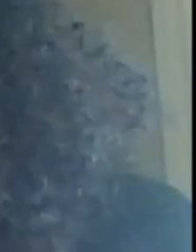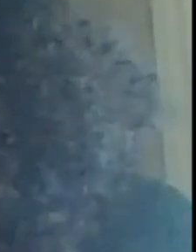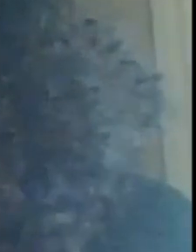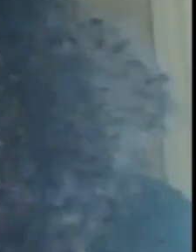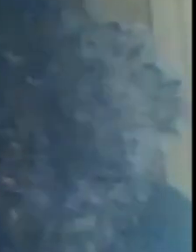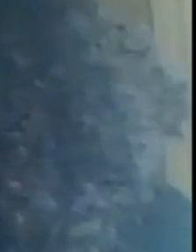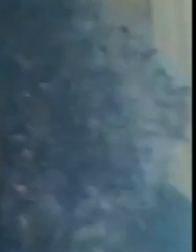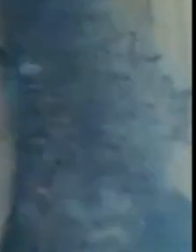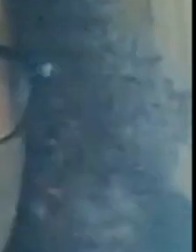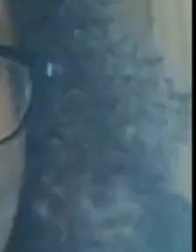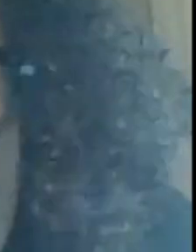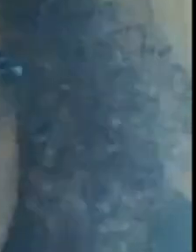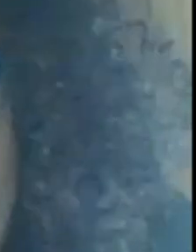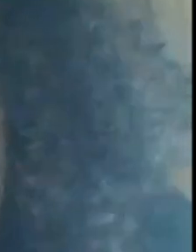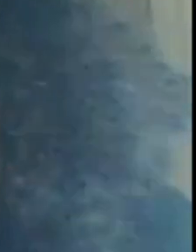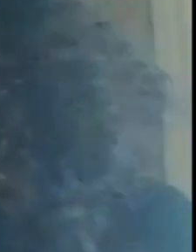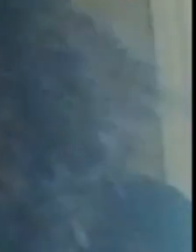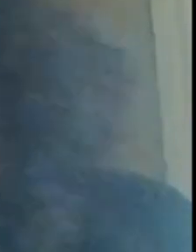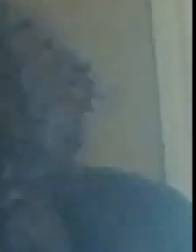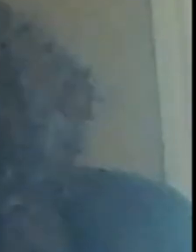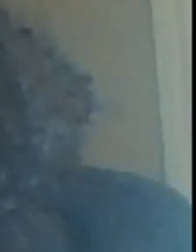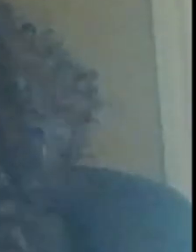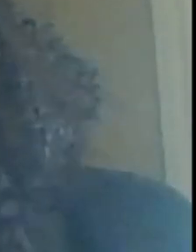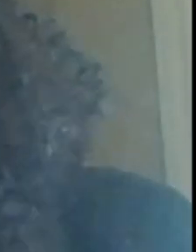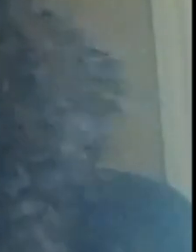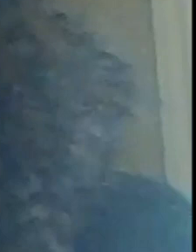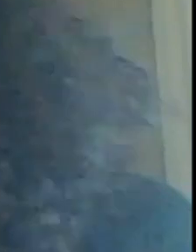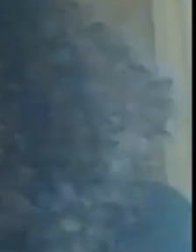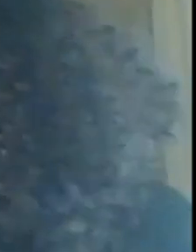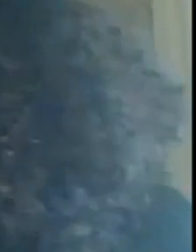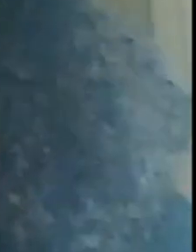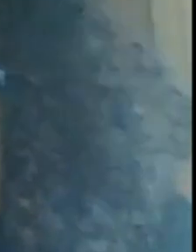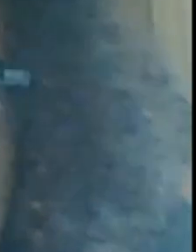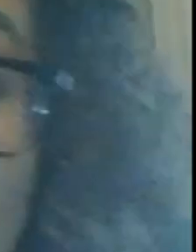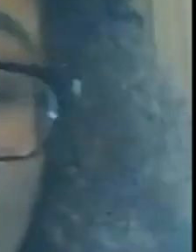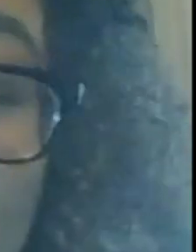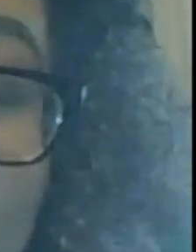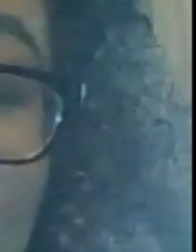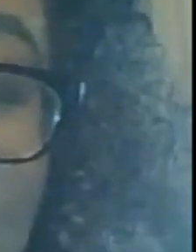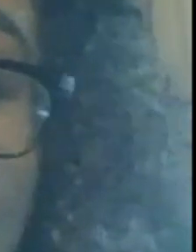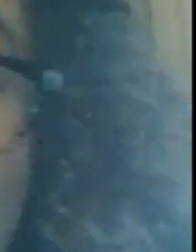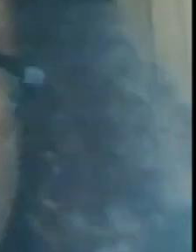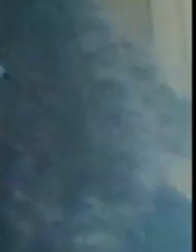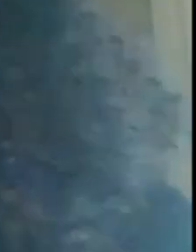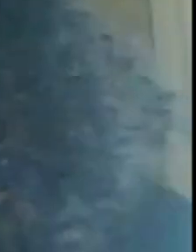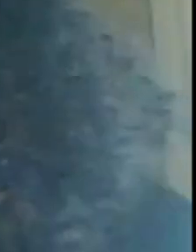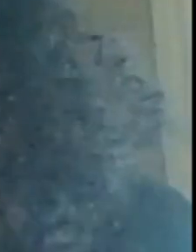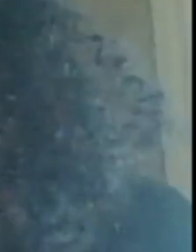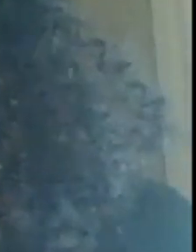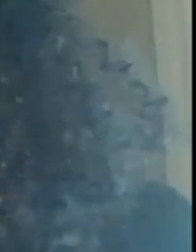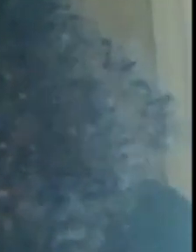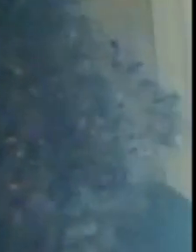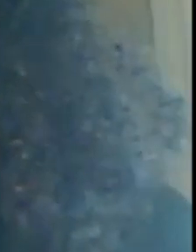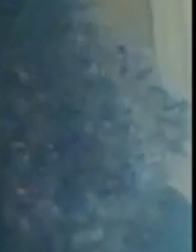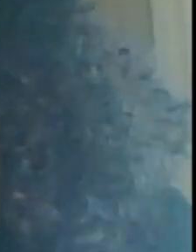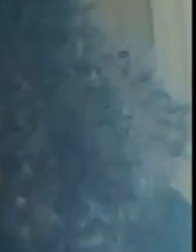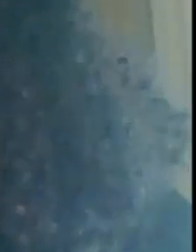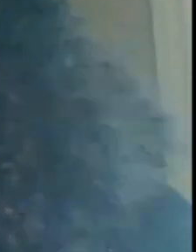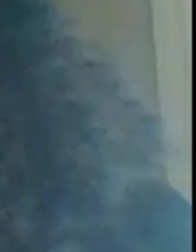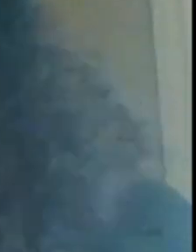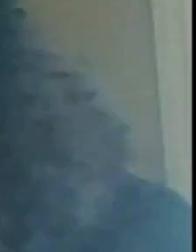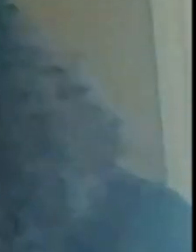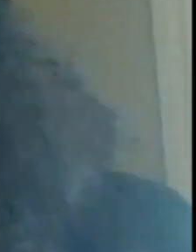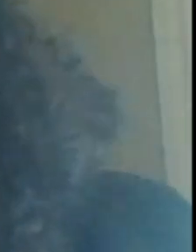make sure that we get one of these out to everyone that's interested in getting one. So please drop your email and I'll email you after the session. So our